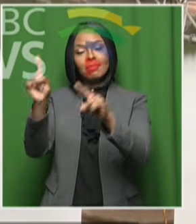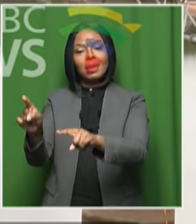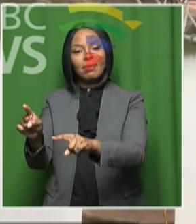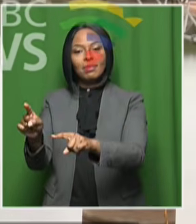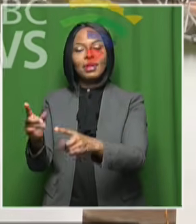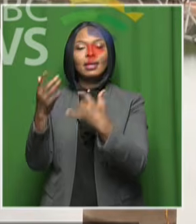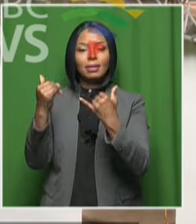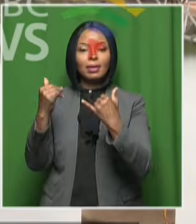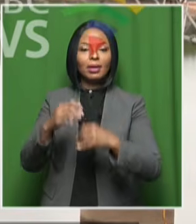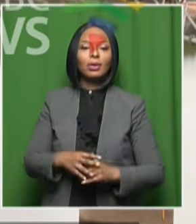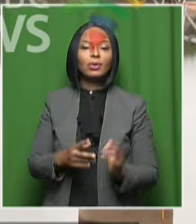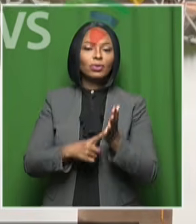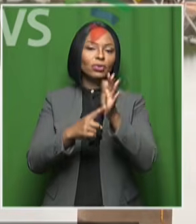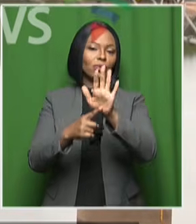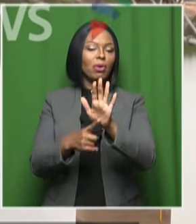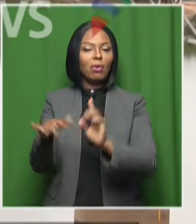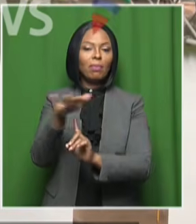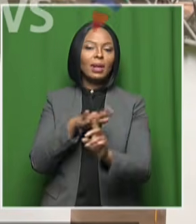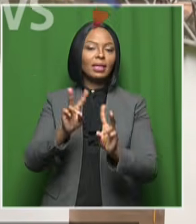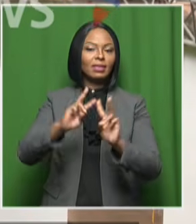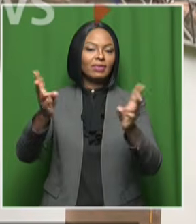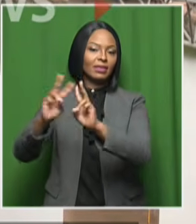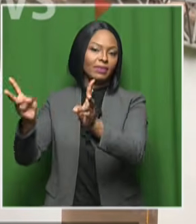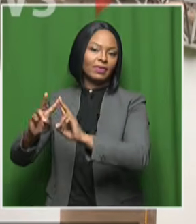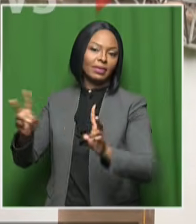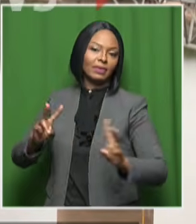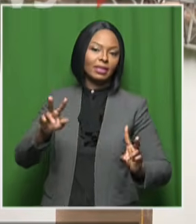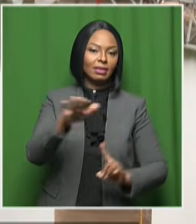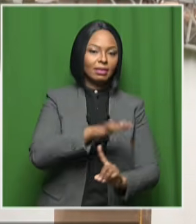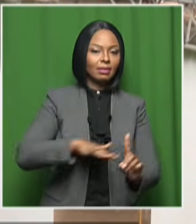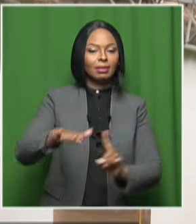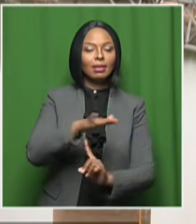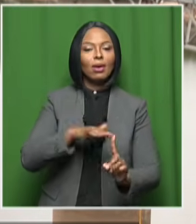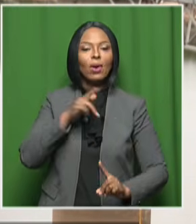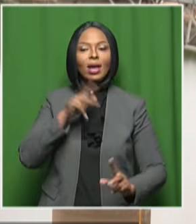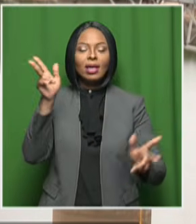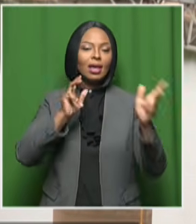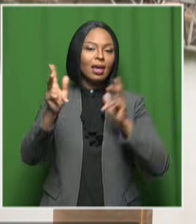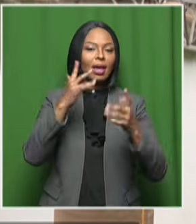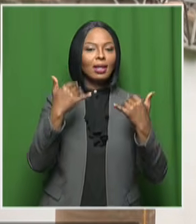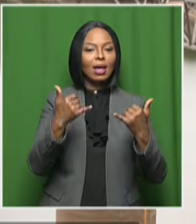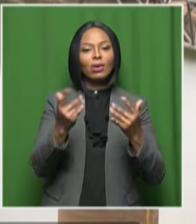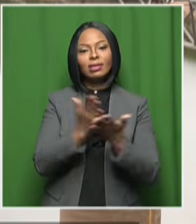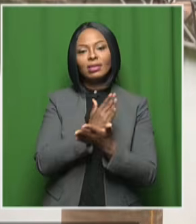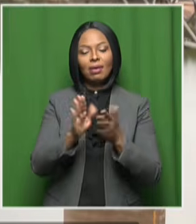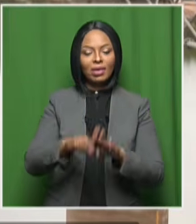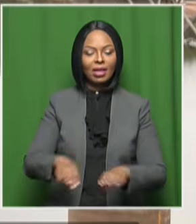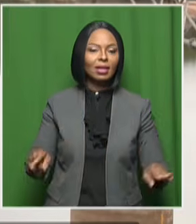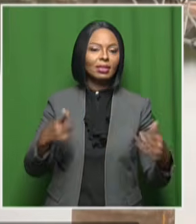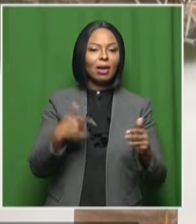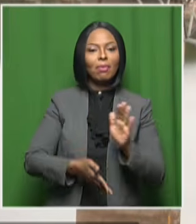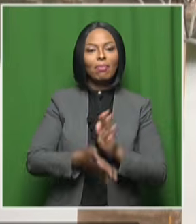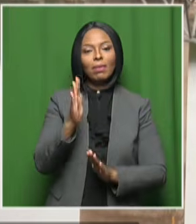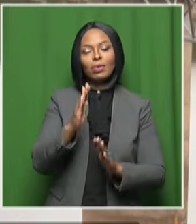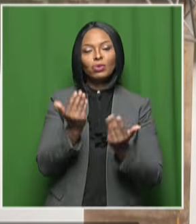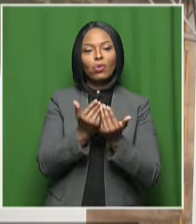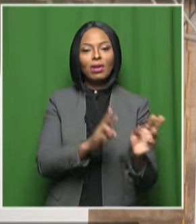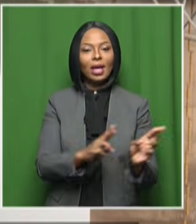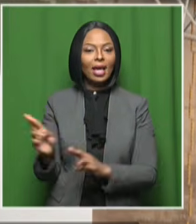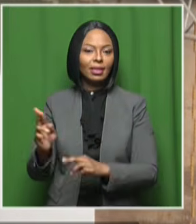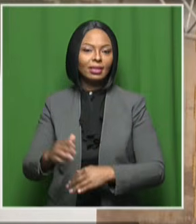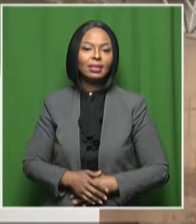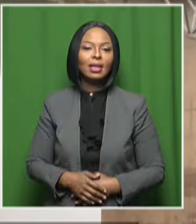give you a bit of a change of scenery as we listen to the community behind us here. The kids getting ready to go to school, the hooters blaring. There's